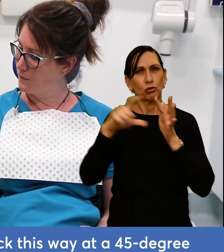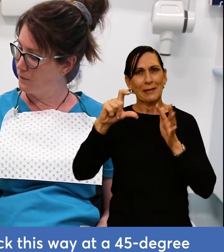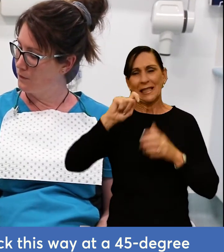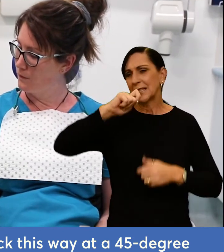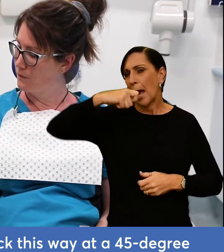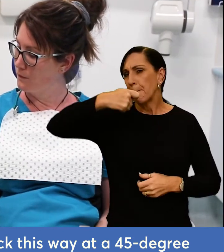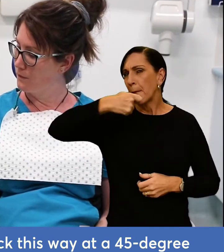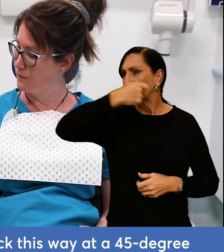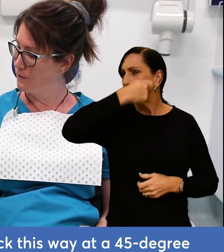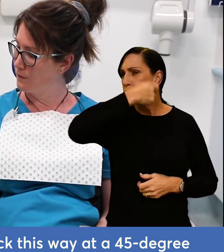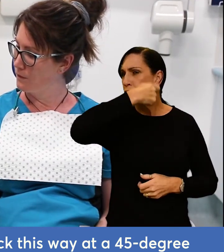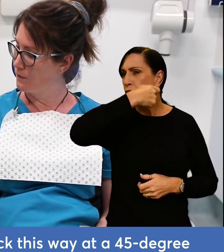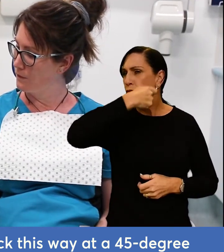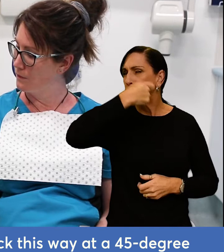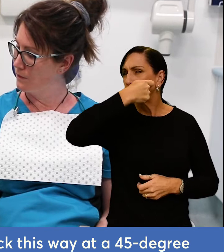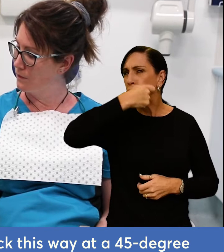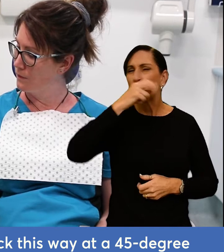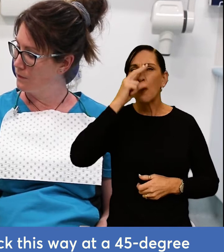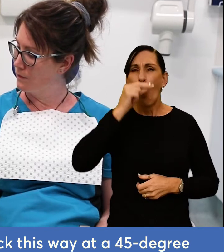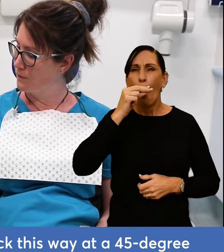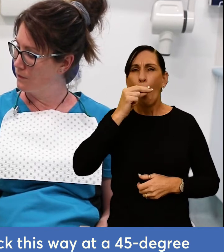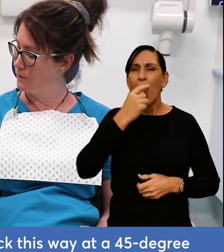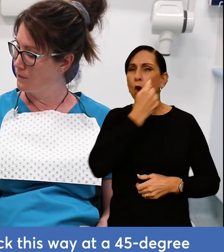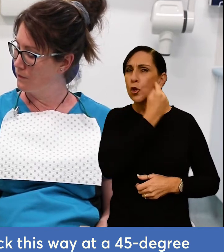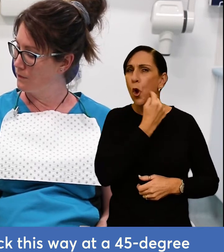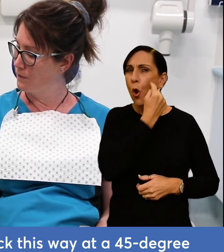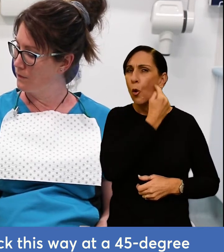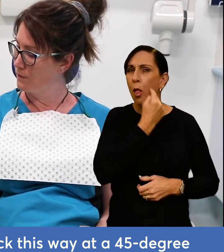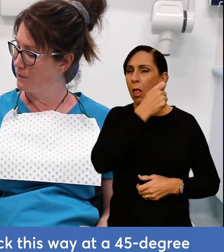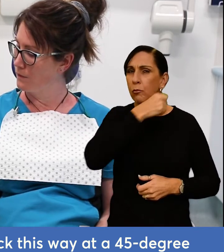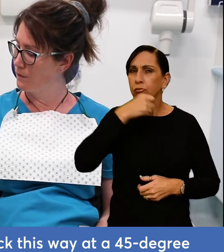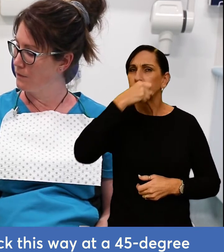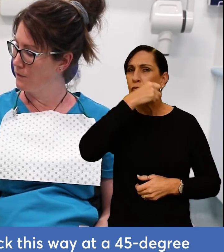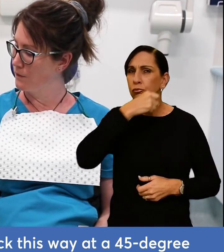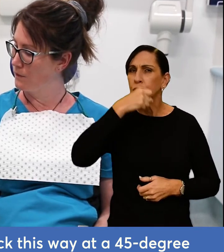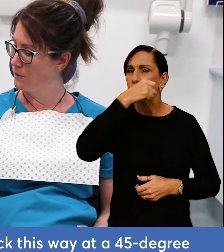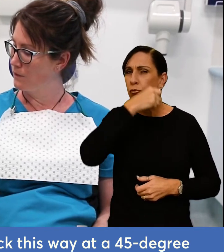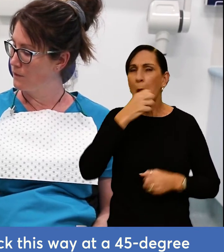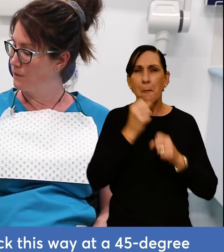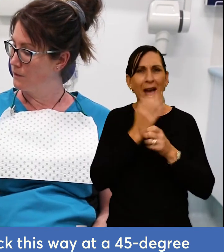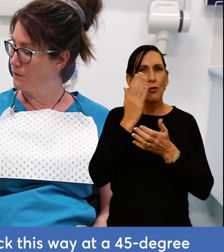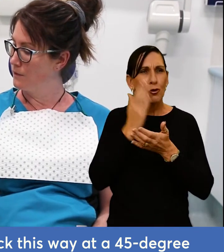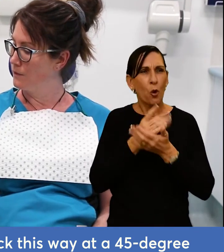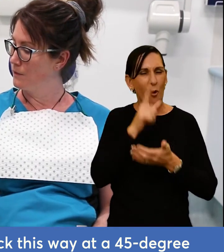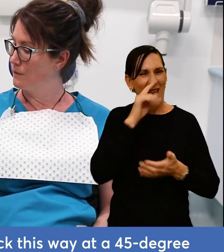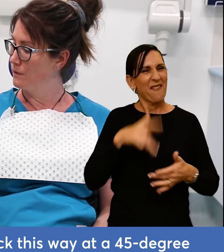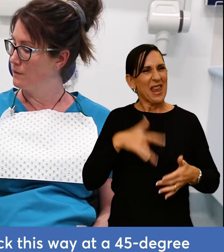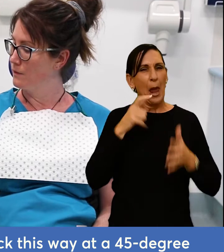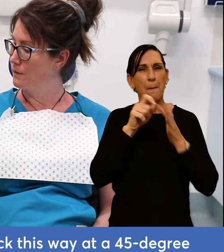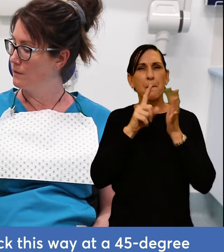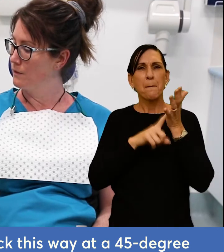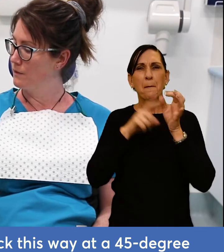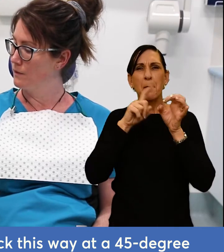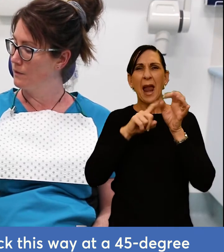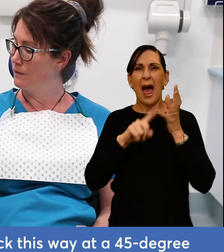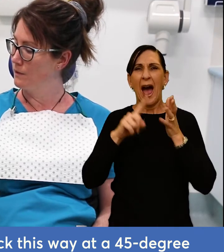way, 45-degree angle upwards again, small circles, making sure that you can